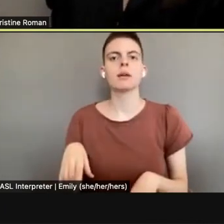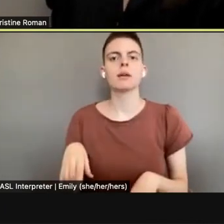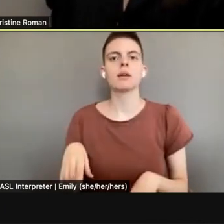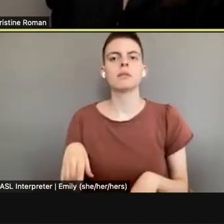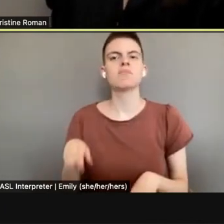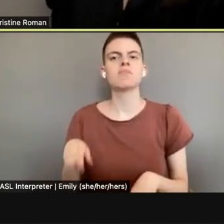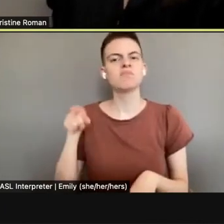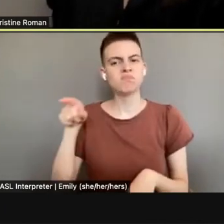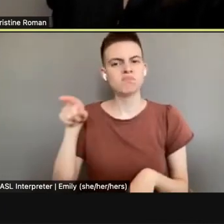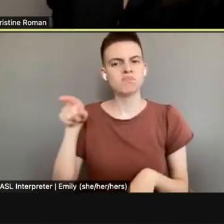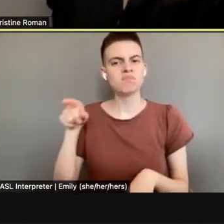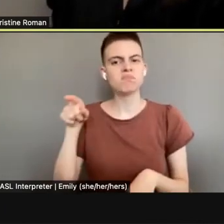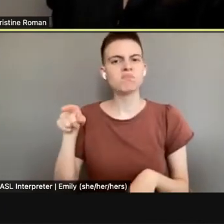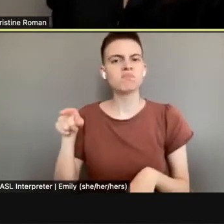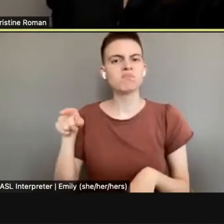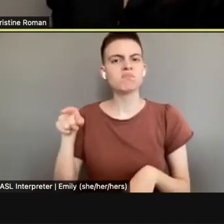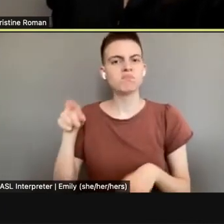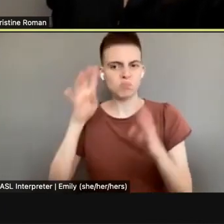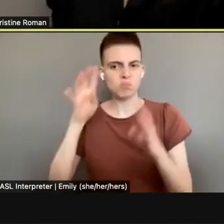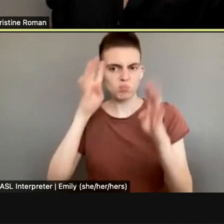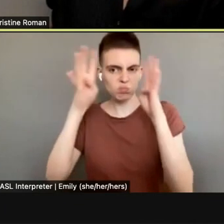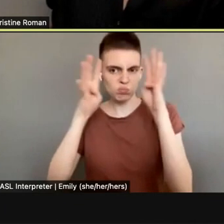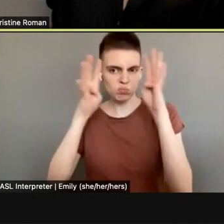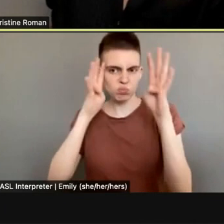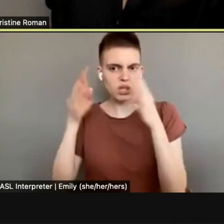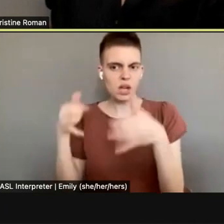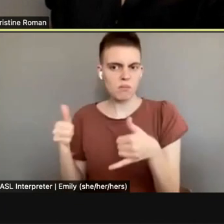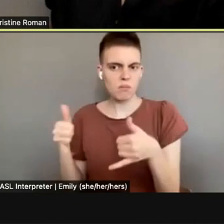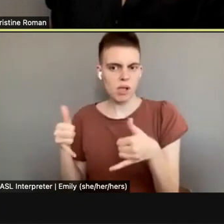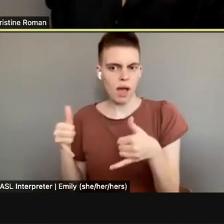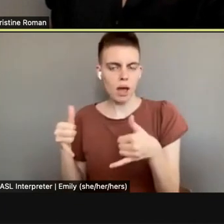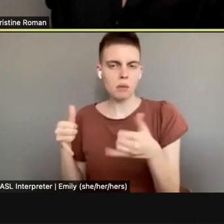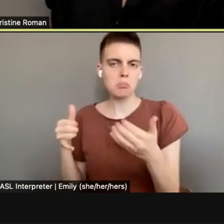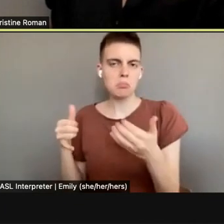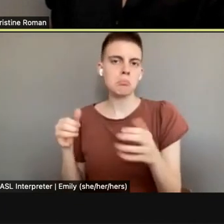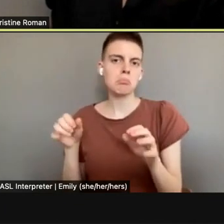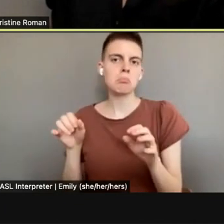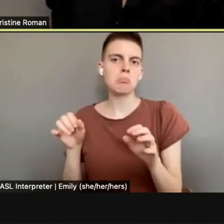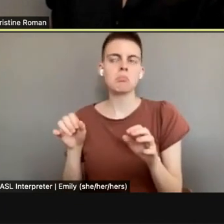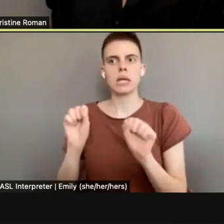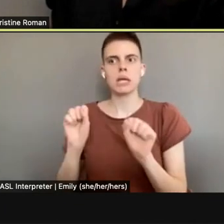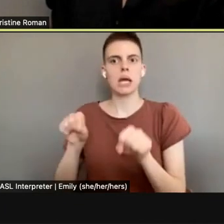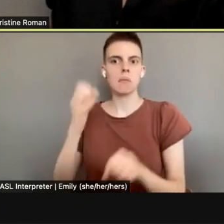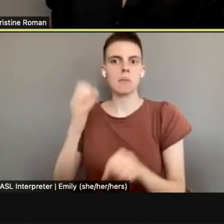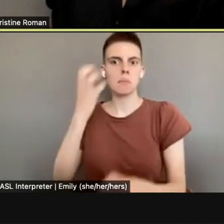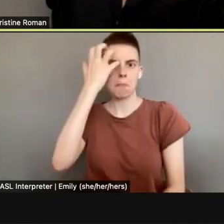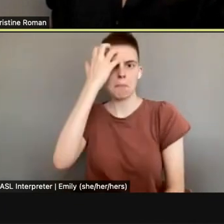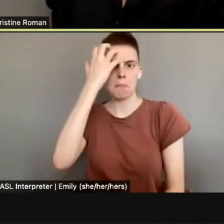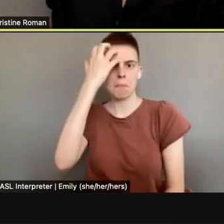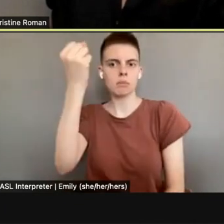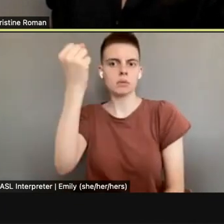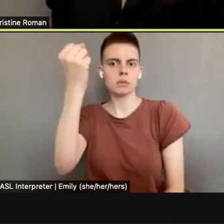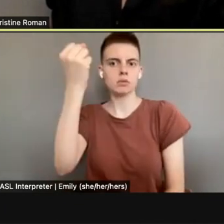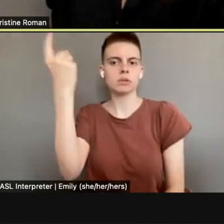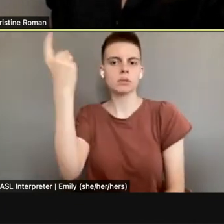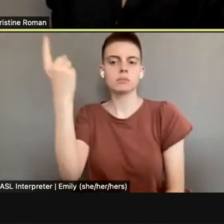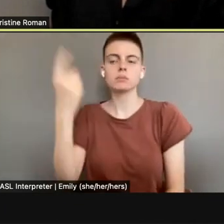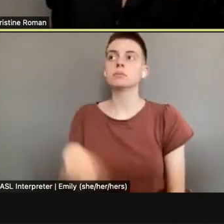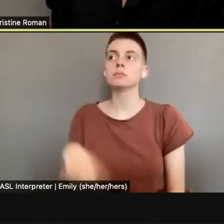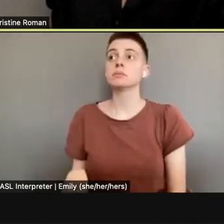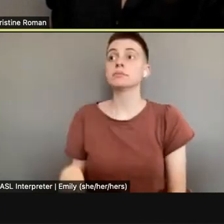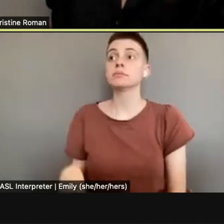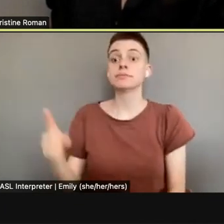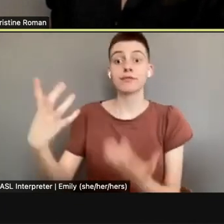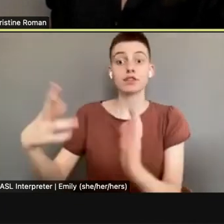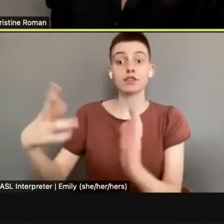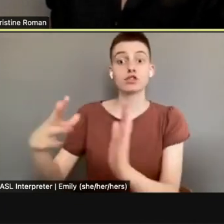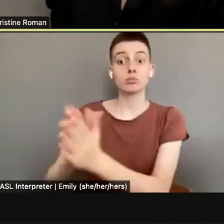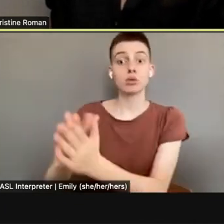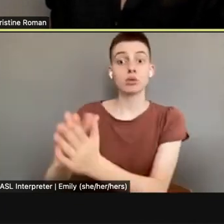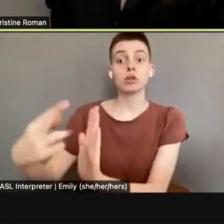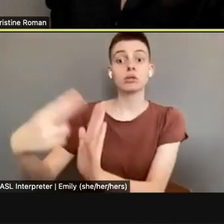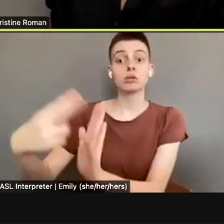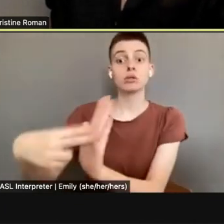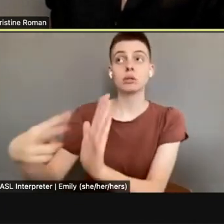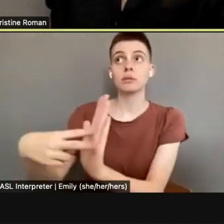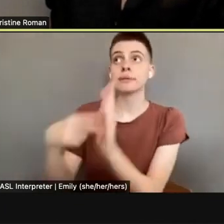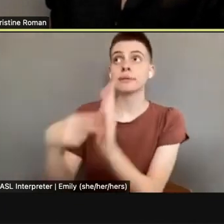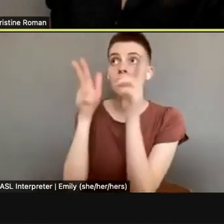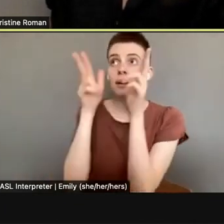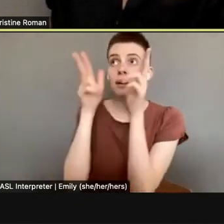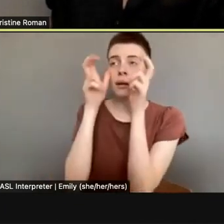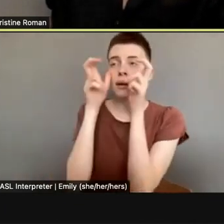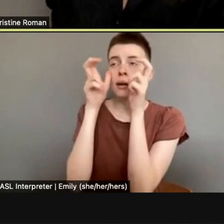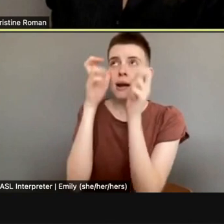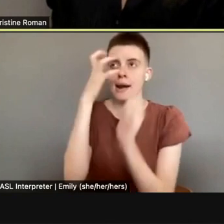which is that's his strength. He will memorize something that has been read to him. He's very, very, very language